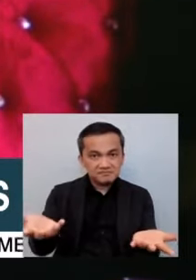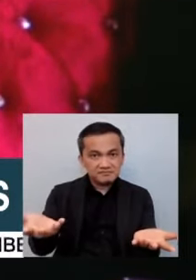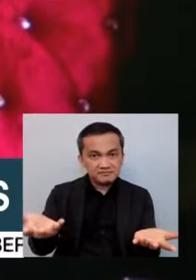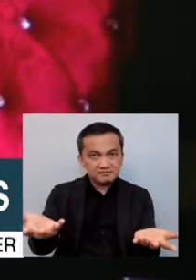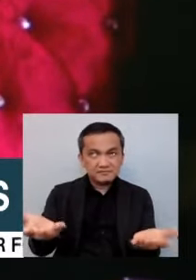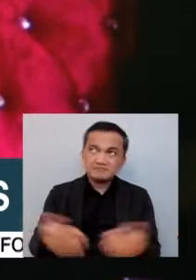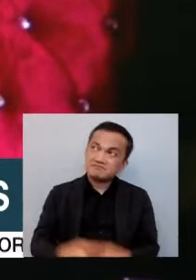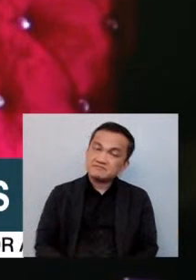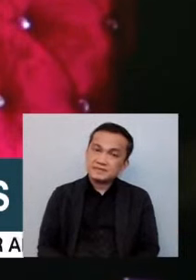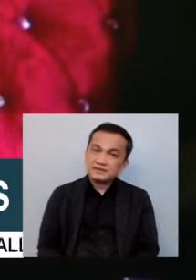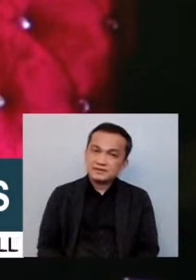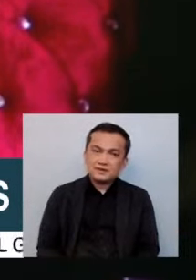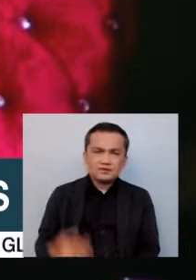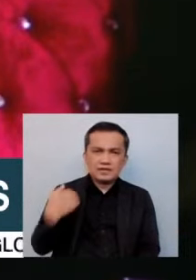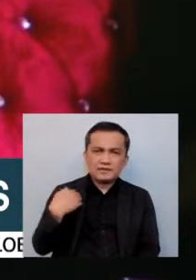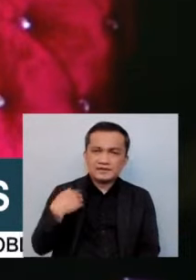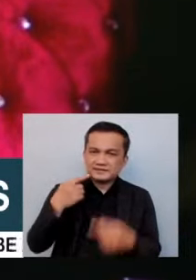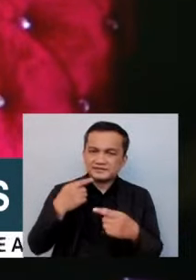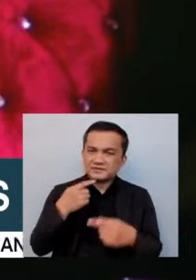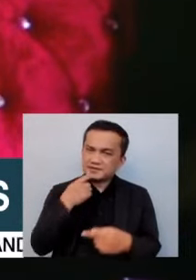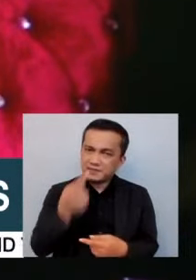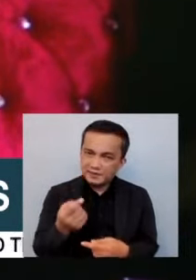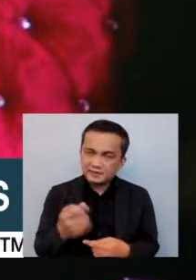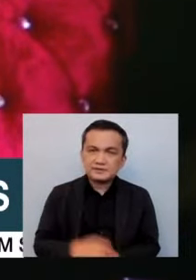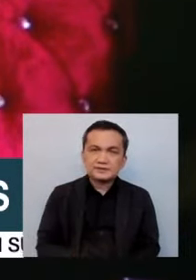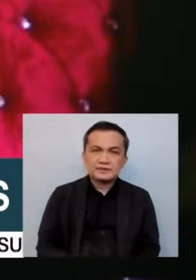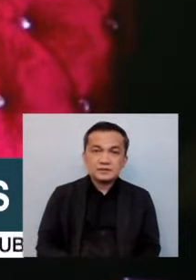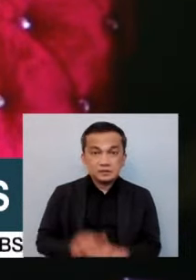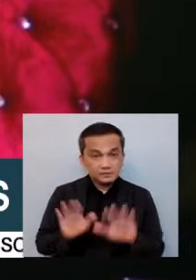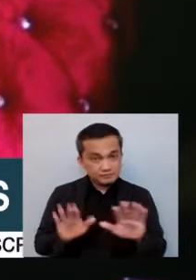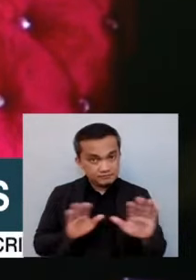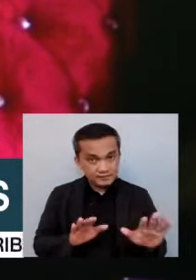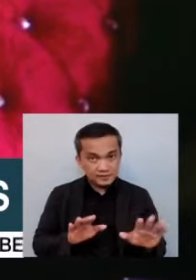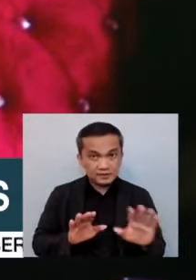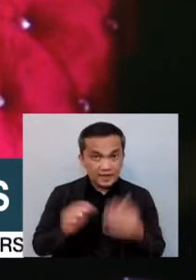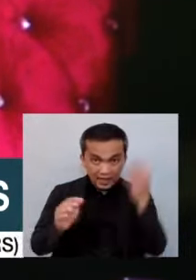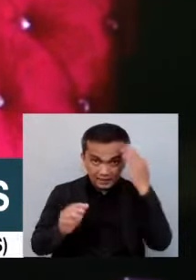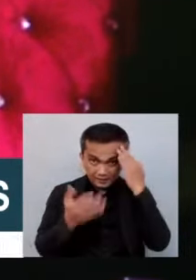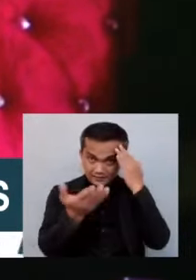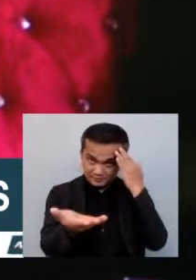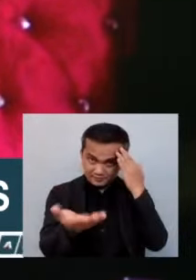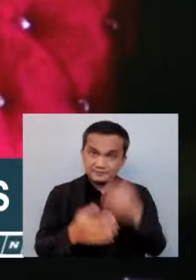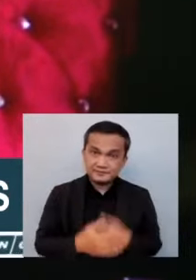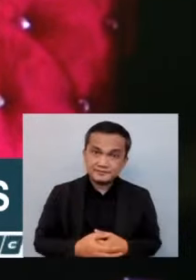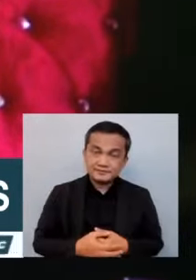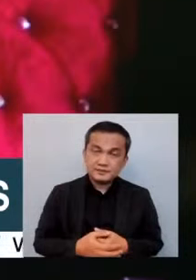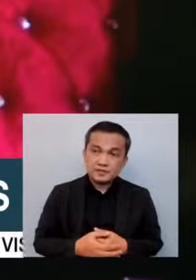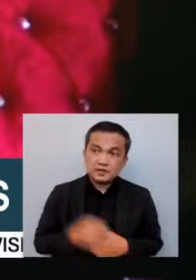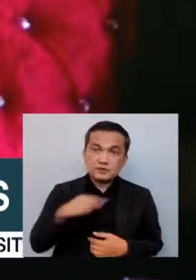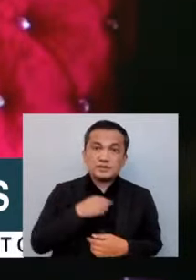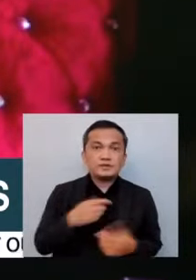we will not rule them out because, as you know, we want the